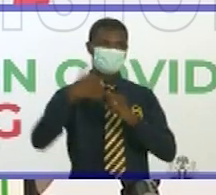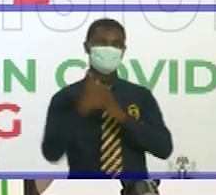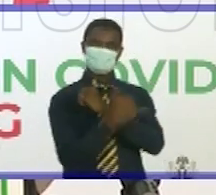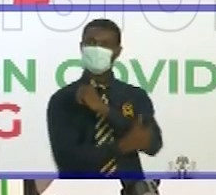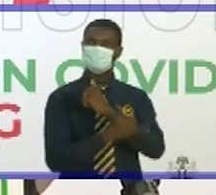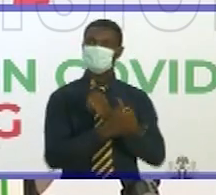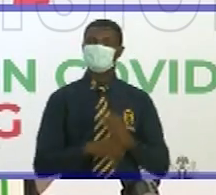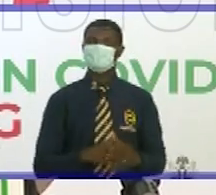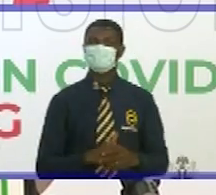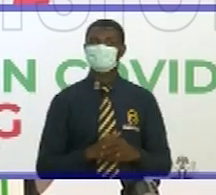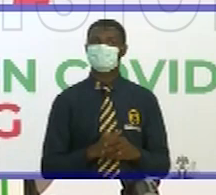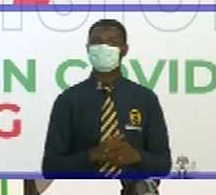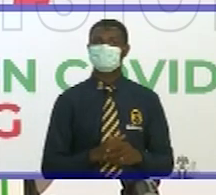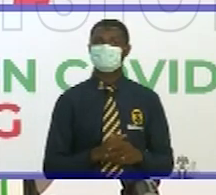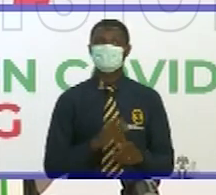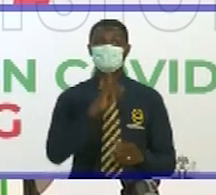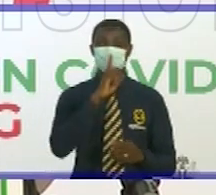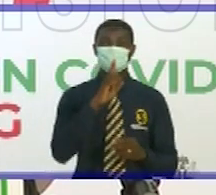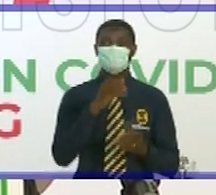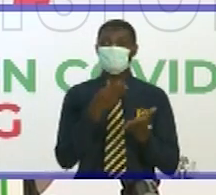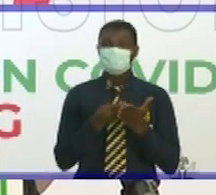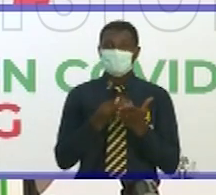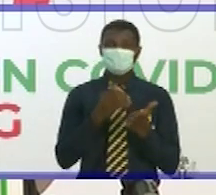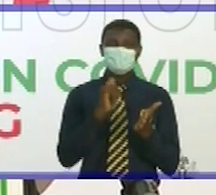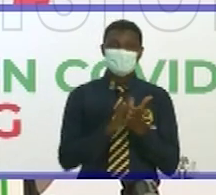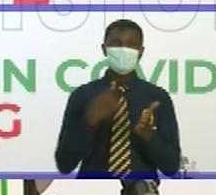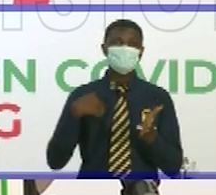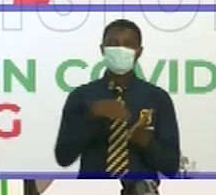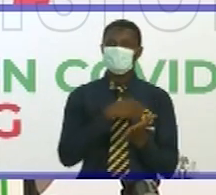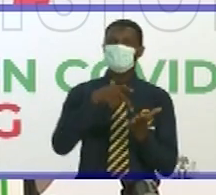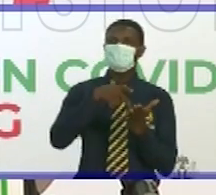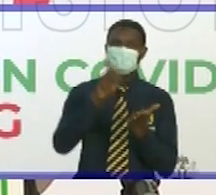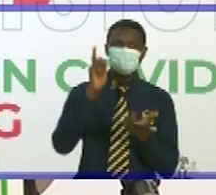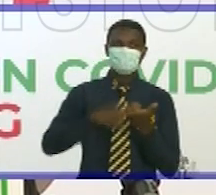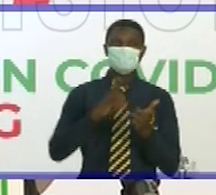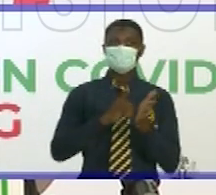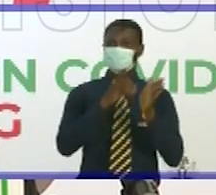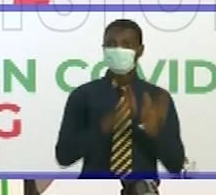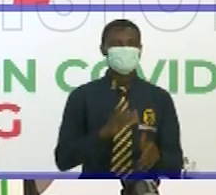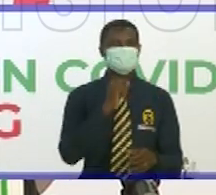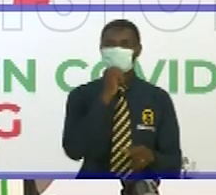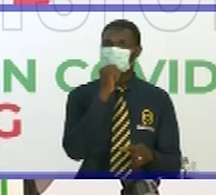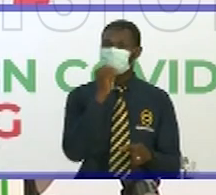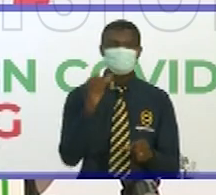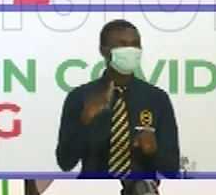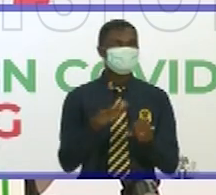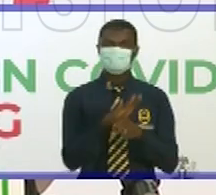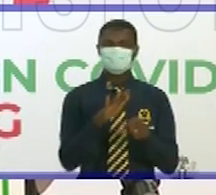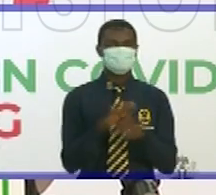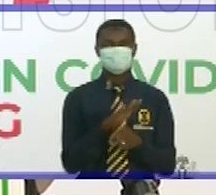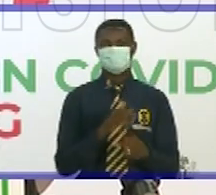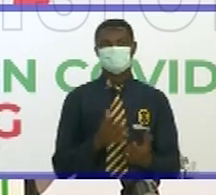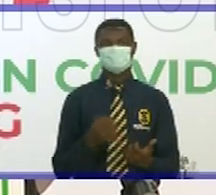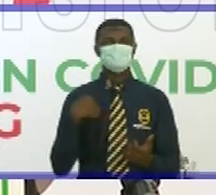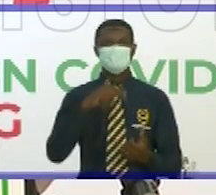owo ti awon dokita yen gba o da ipo oku de ka to so an lati wa bi a se ma